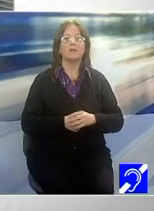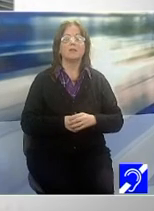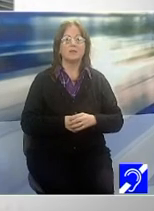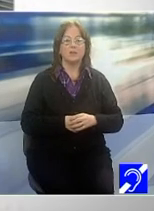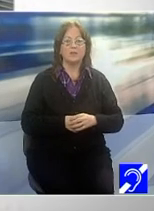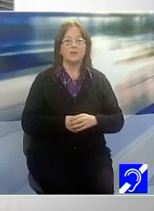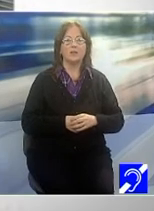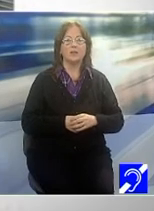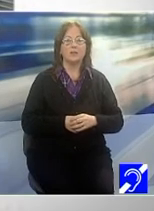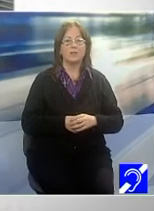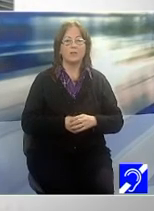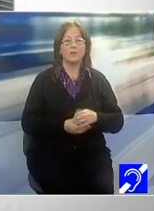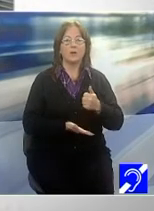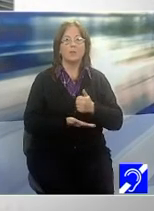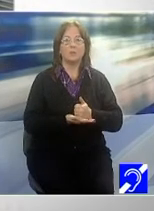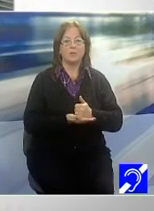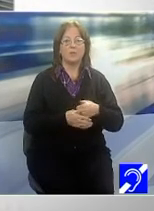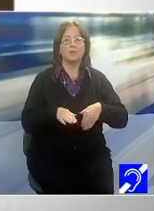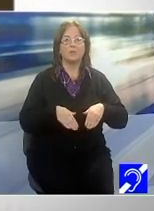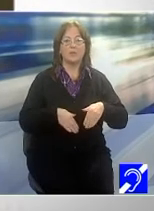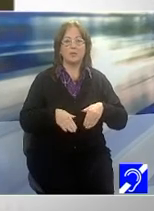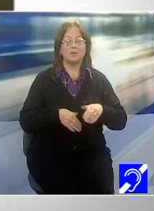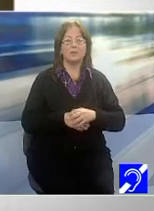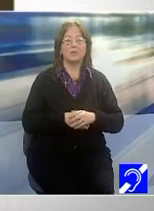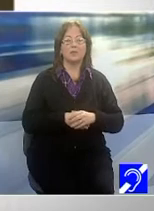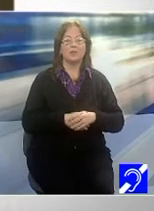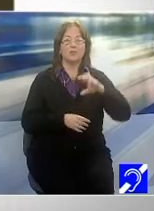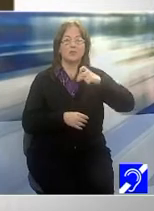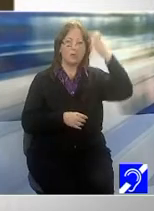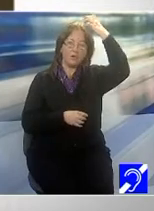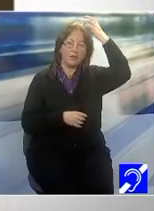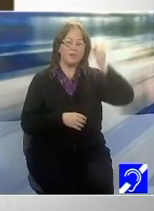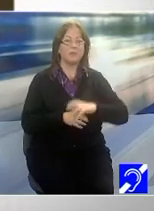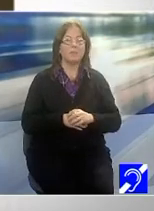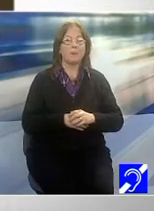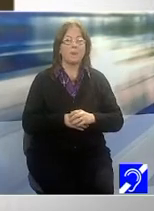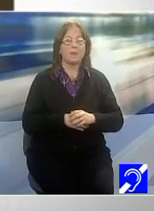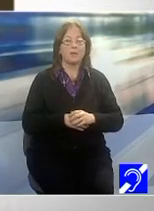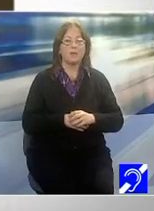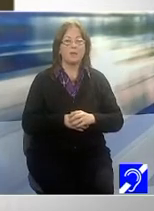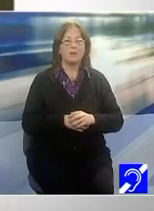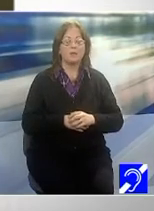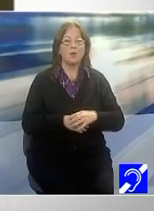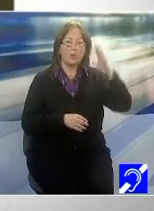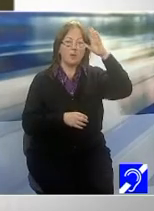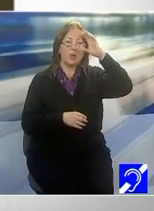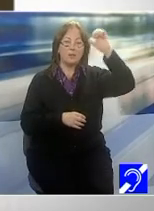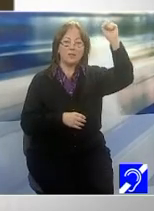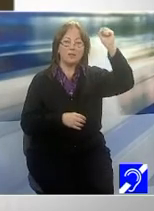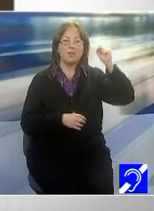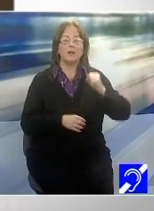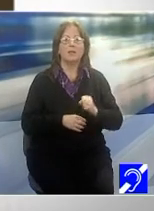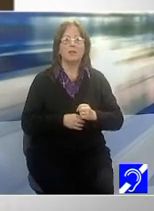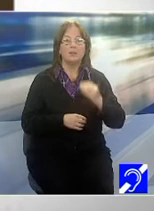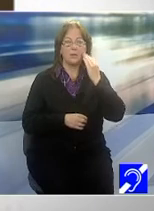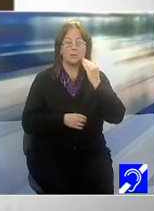this? Well, the position of the embassy remains the same. We're looking forward to working with the government, working with the people of Romania for the